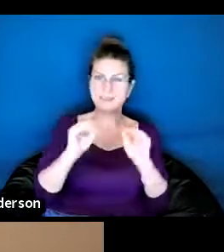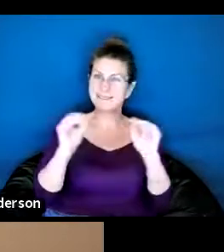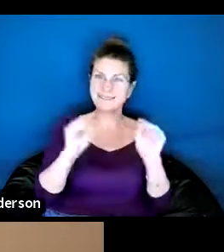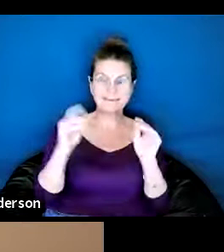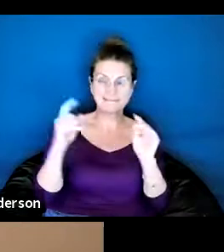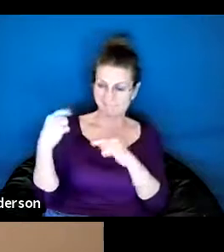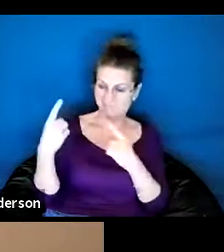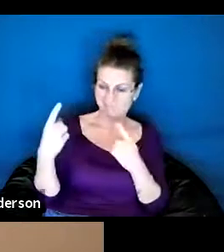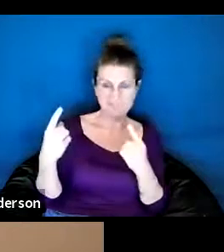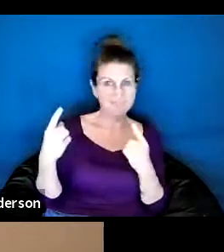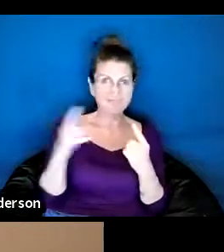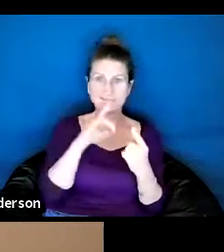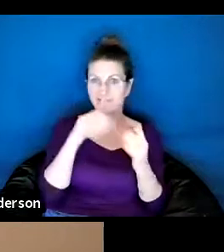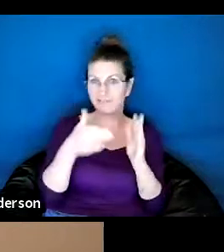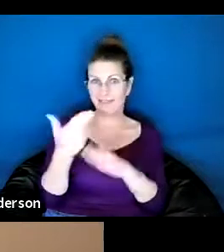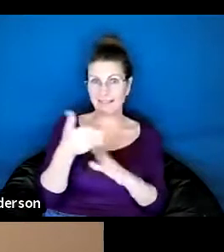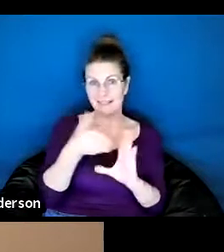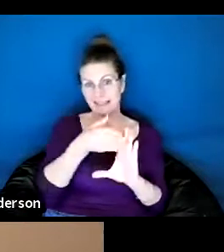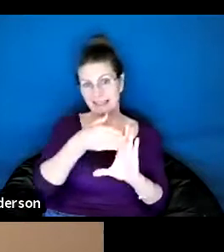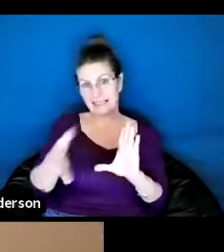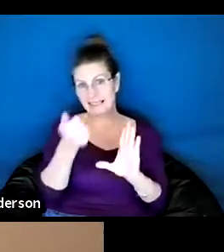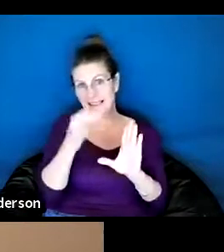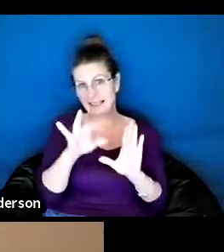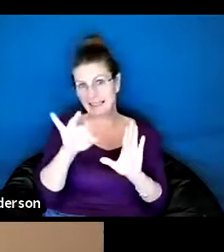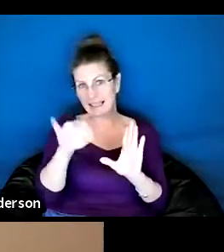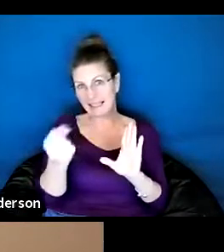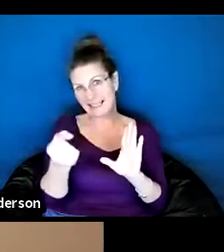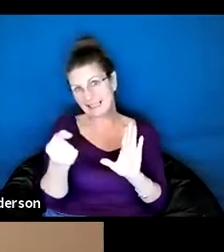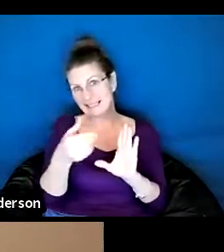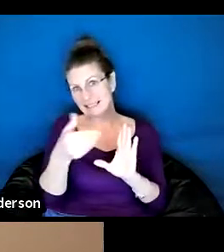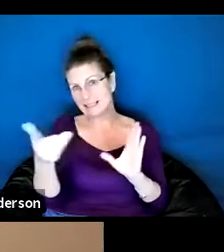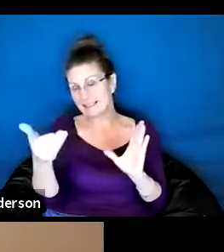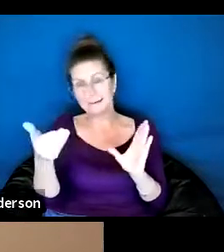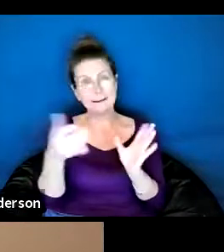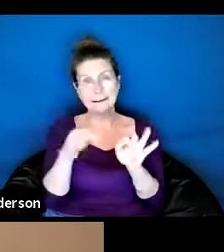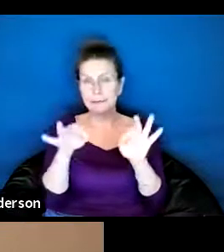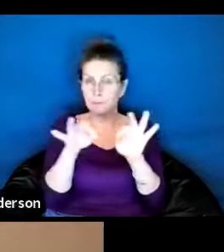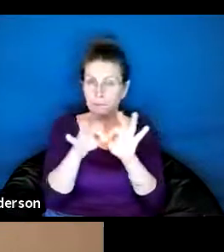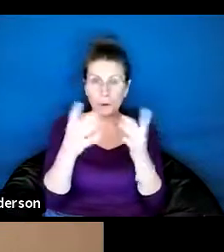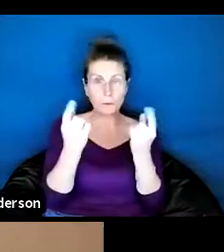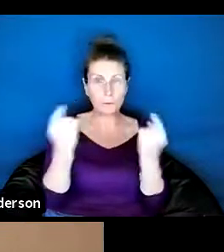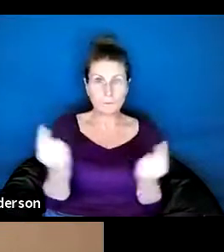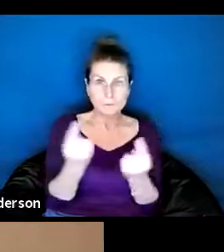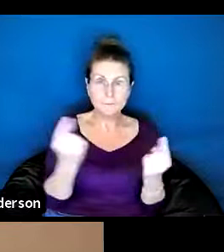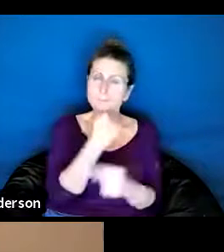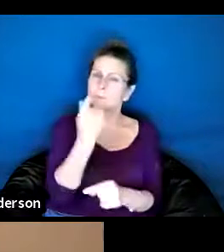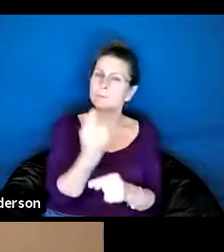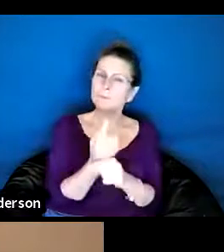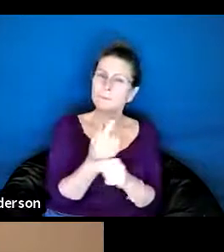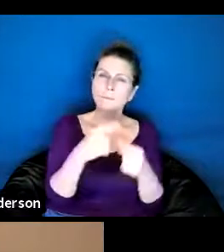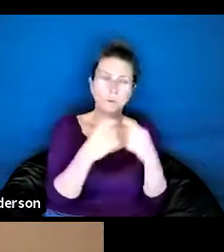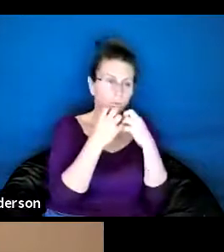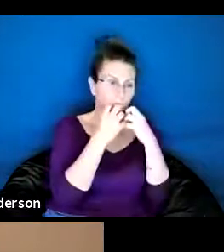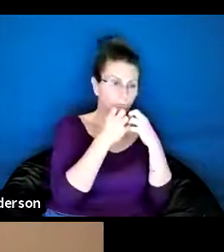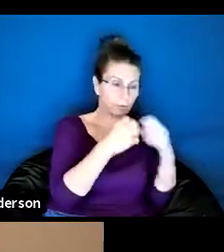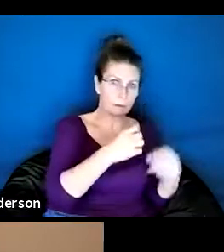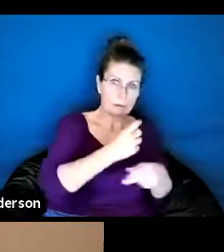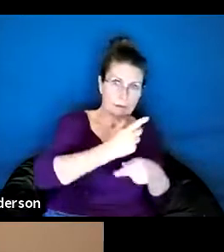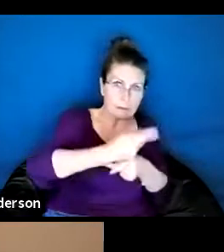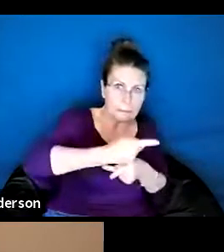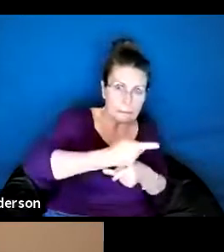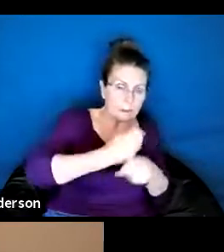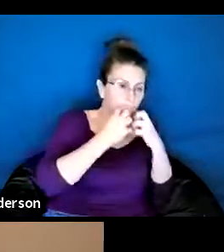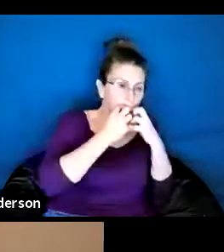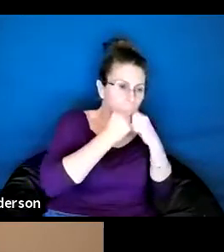by the late 80s. So we've got to do something not only to protect what we've got, which means